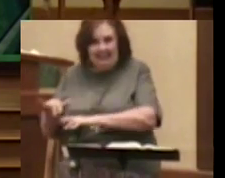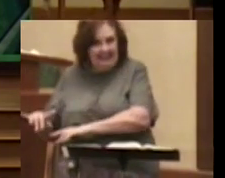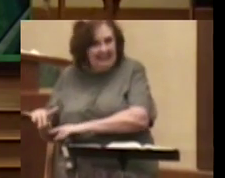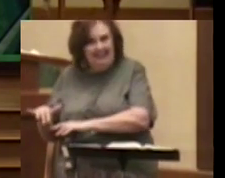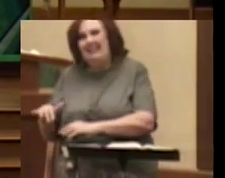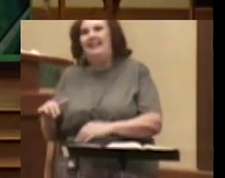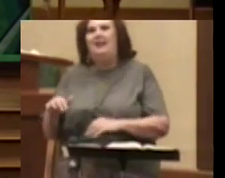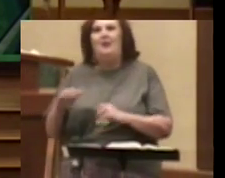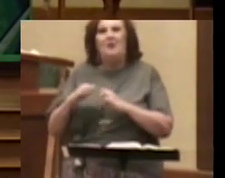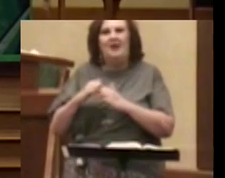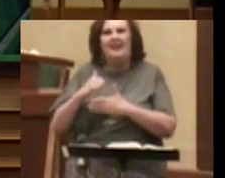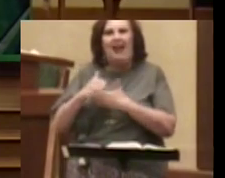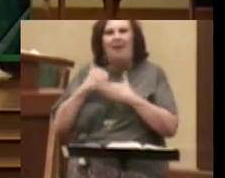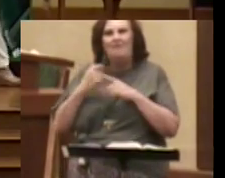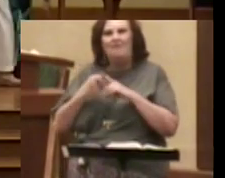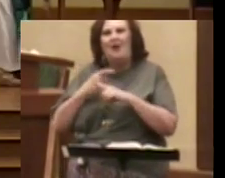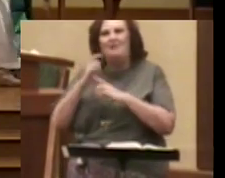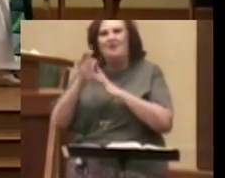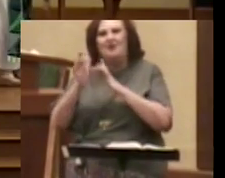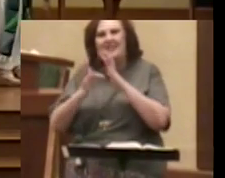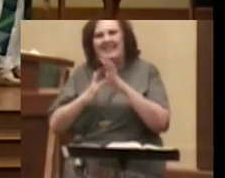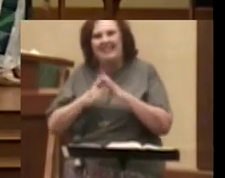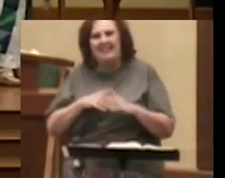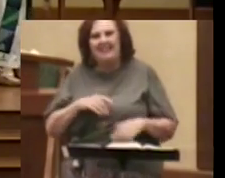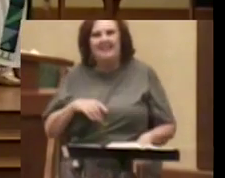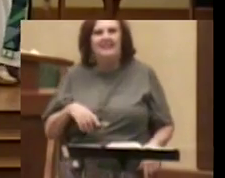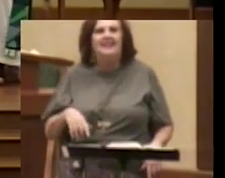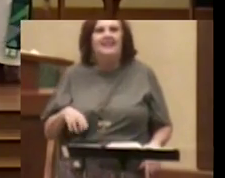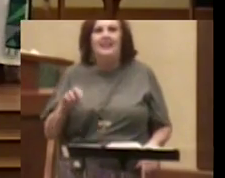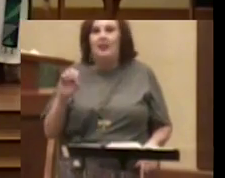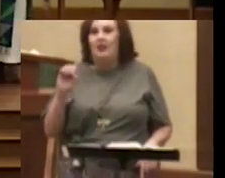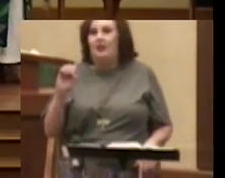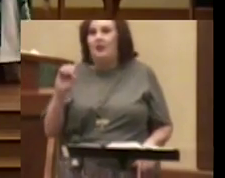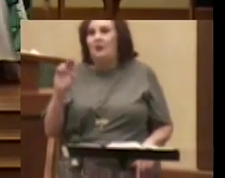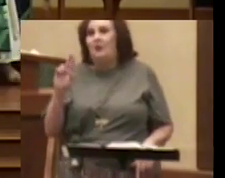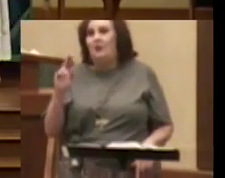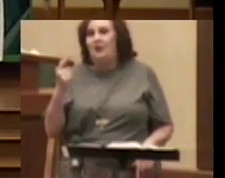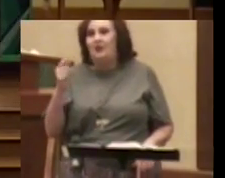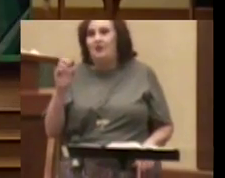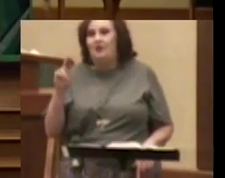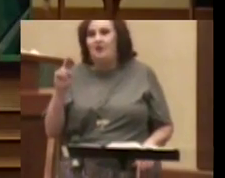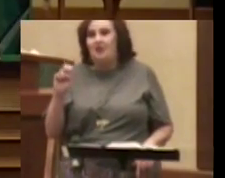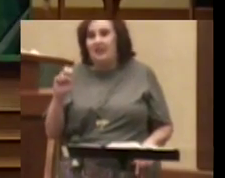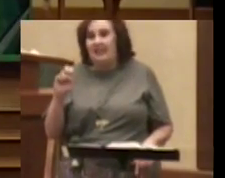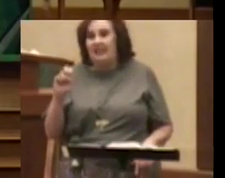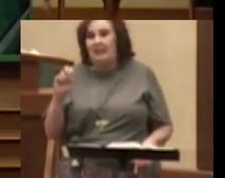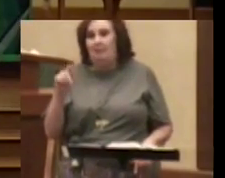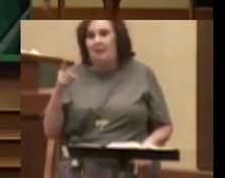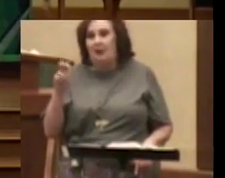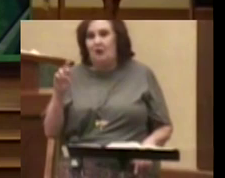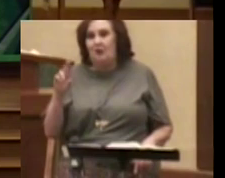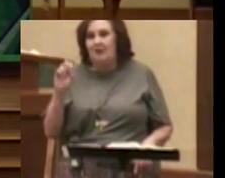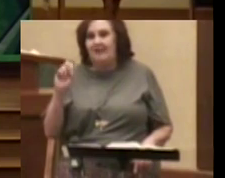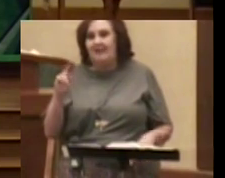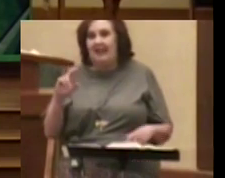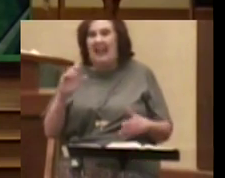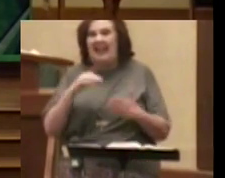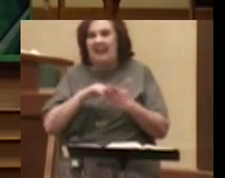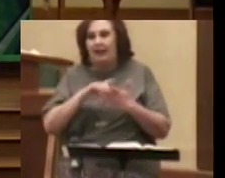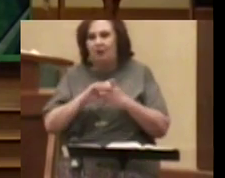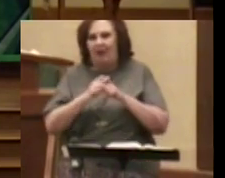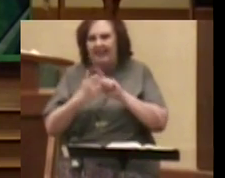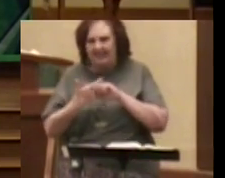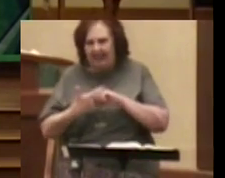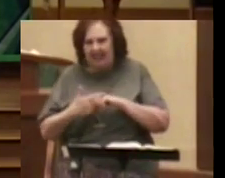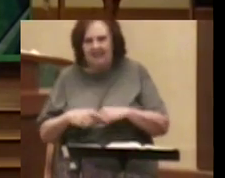side. Again, Eugene Peterson takes those words of David and translates them into language that we can relate